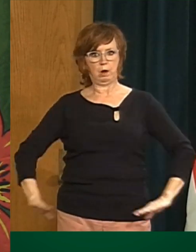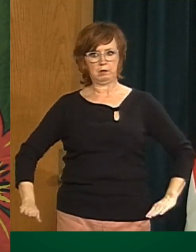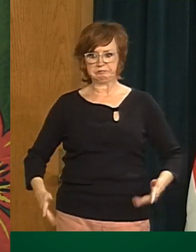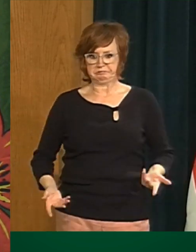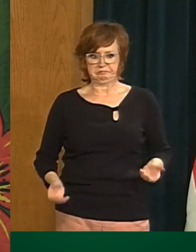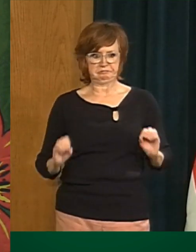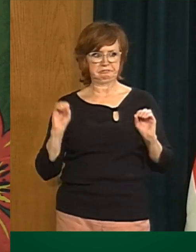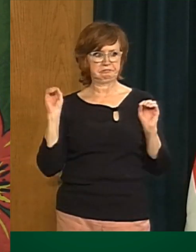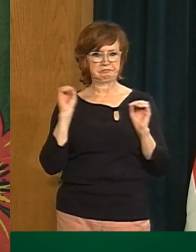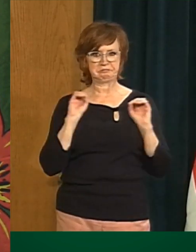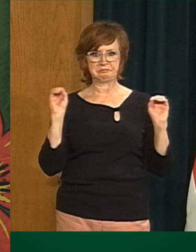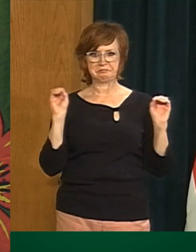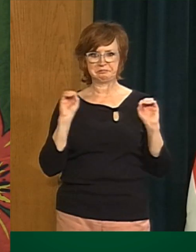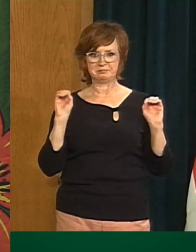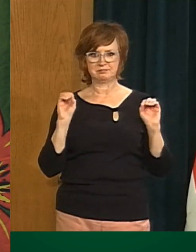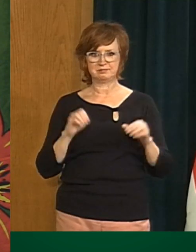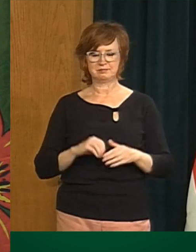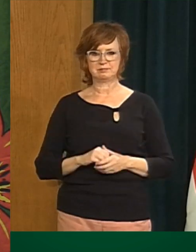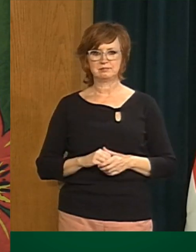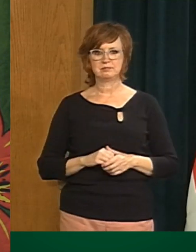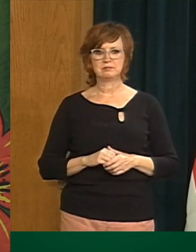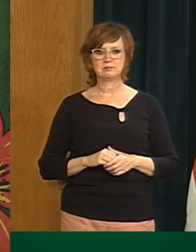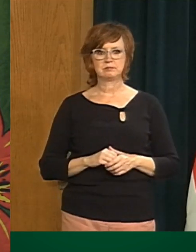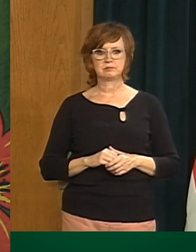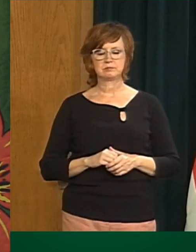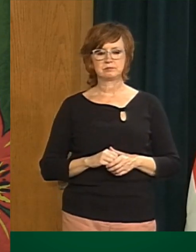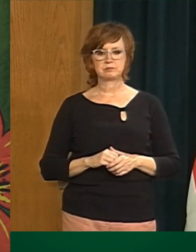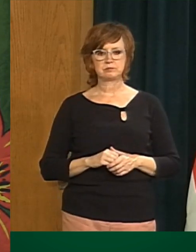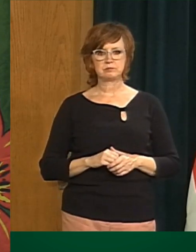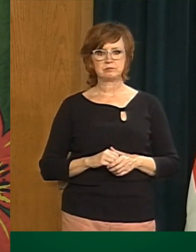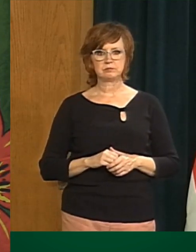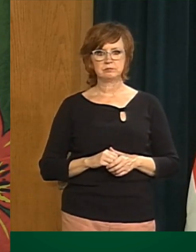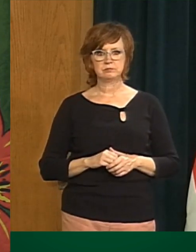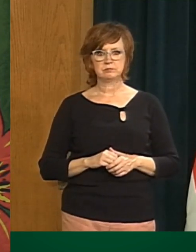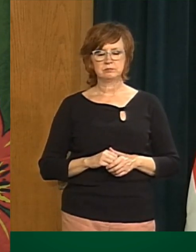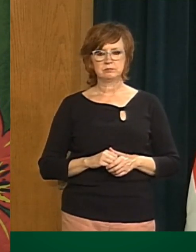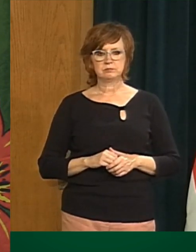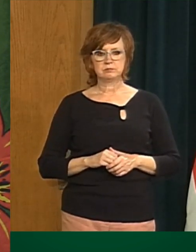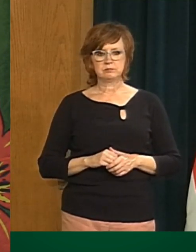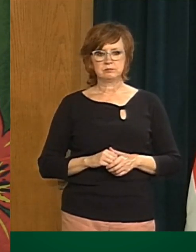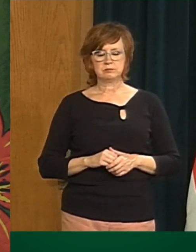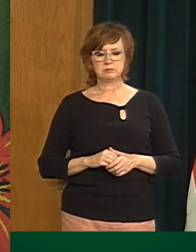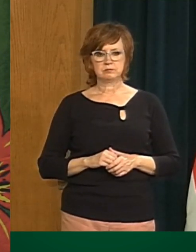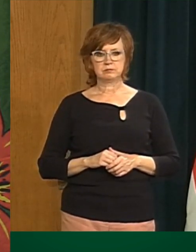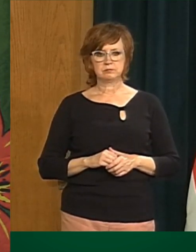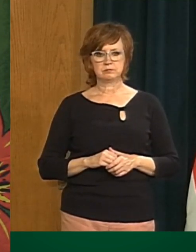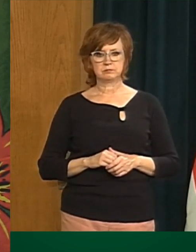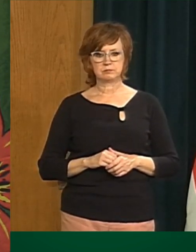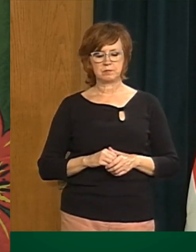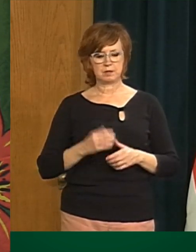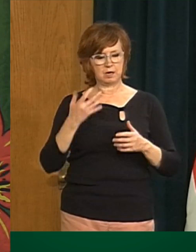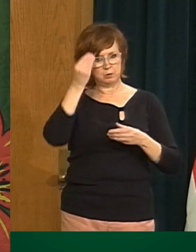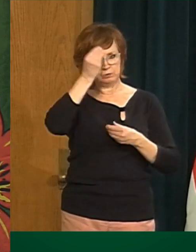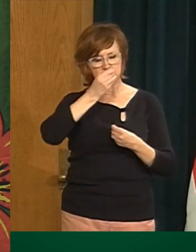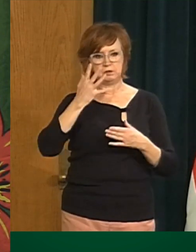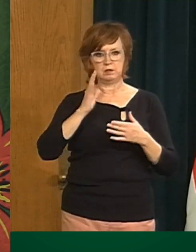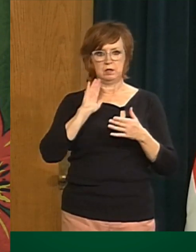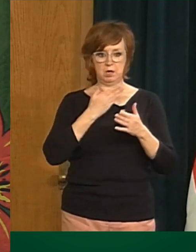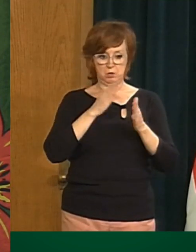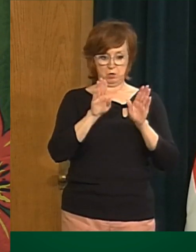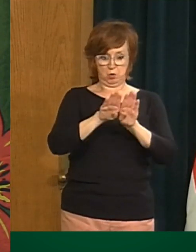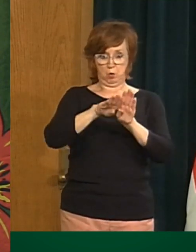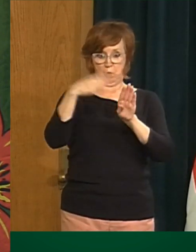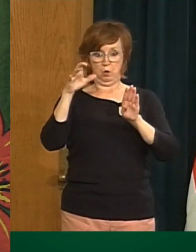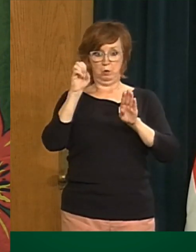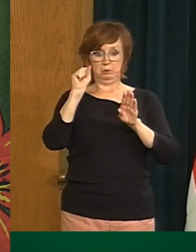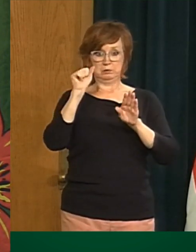would just pause to again reaffirm that our Reopen Saskatchewan plan is a very cautious and methodical plan. We are moving